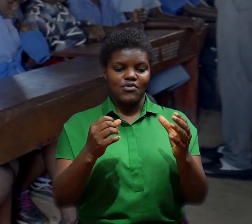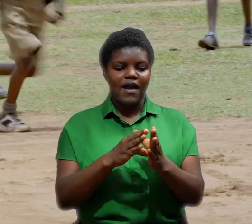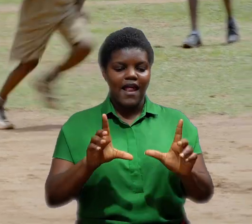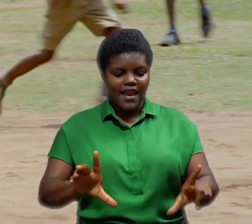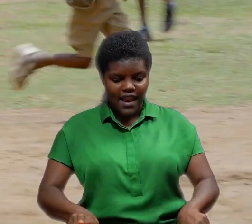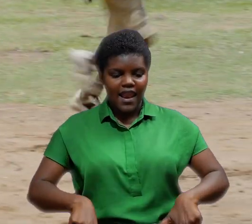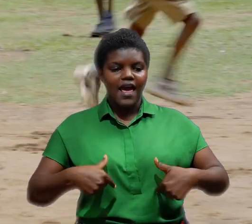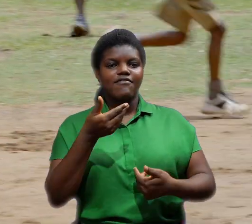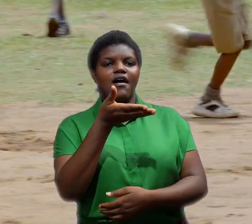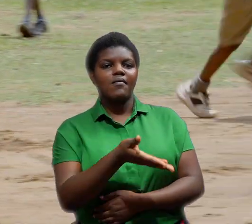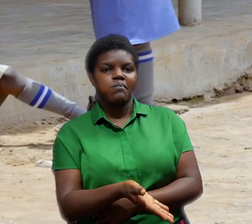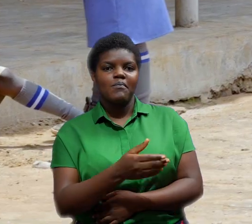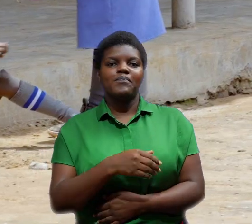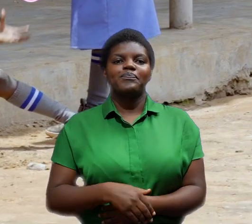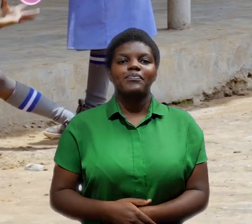life.